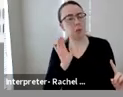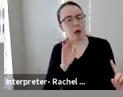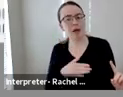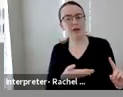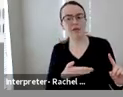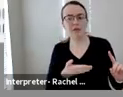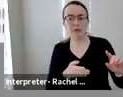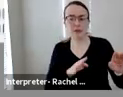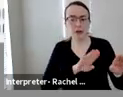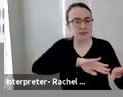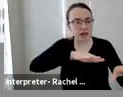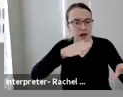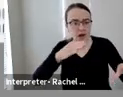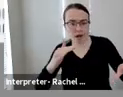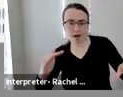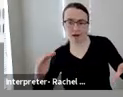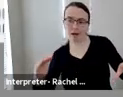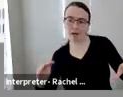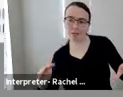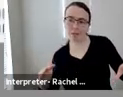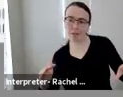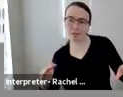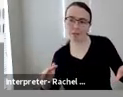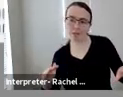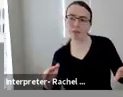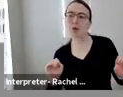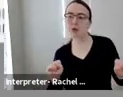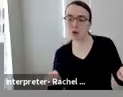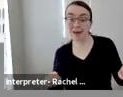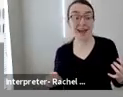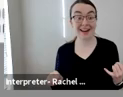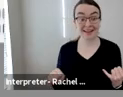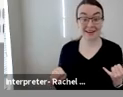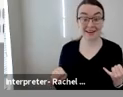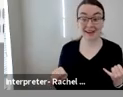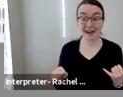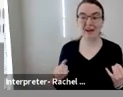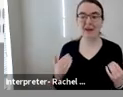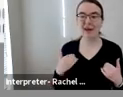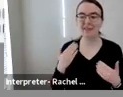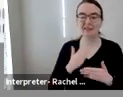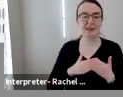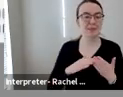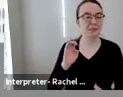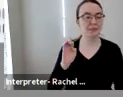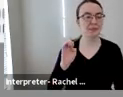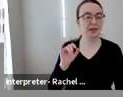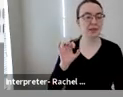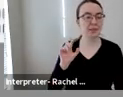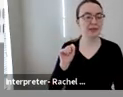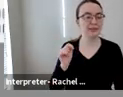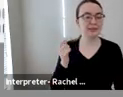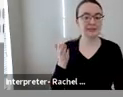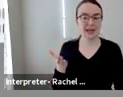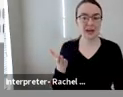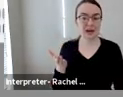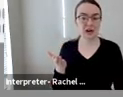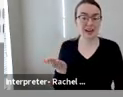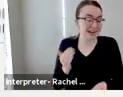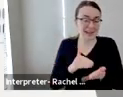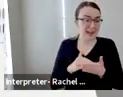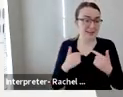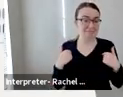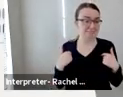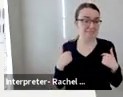this and dictate here? And now I've got some elements on here, and I haven't really worked